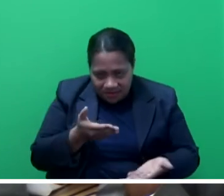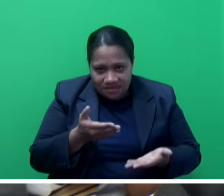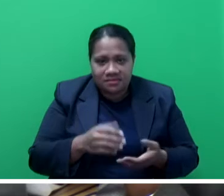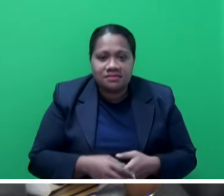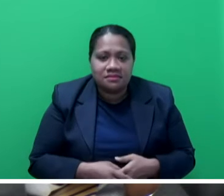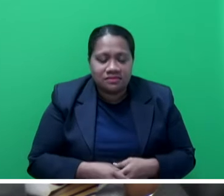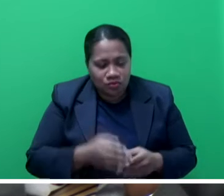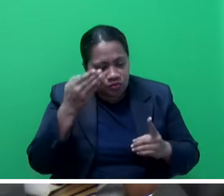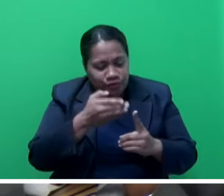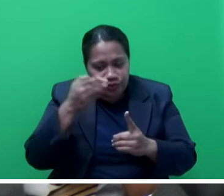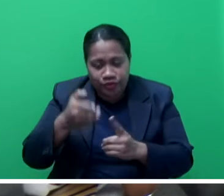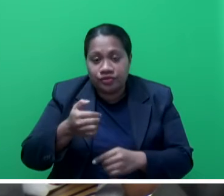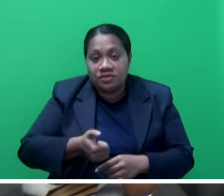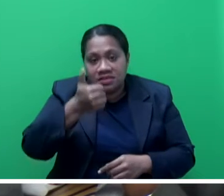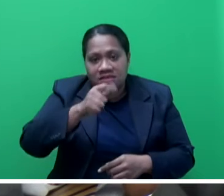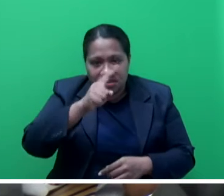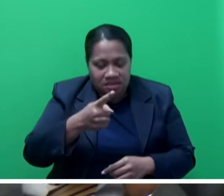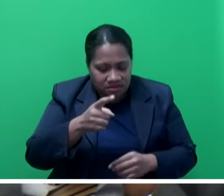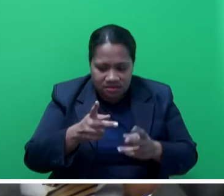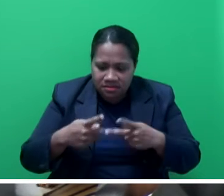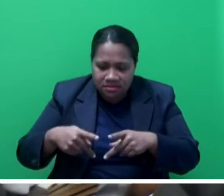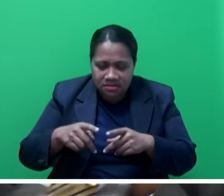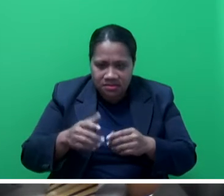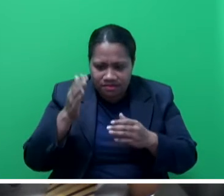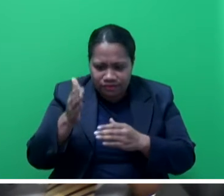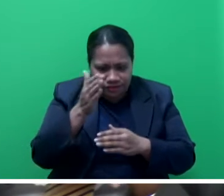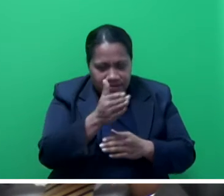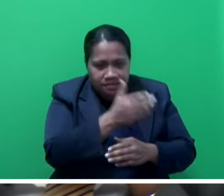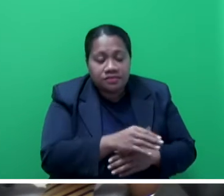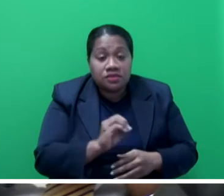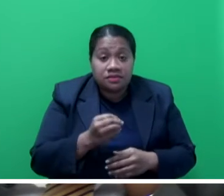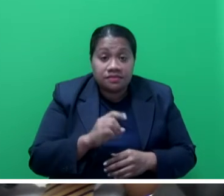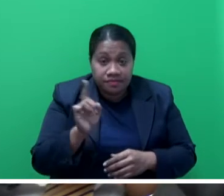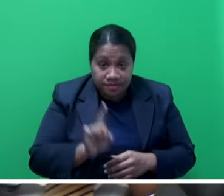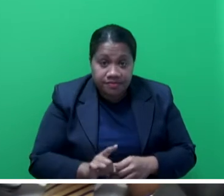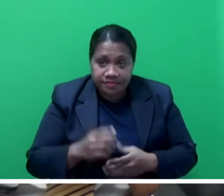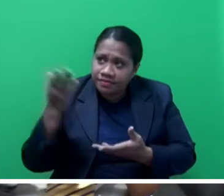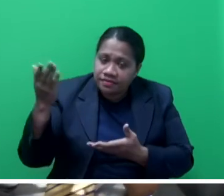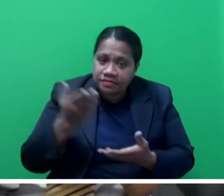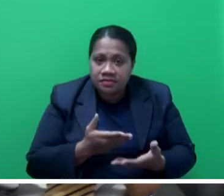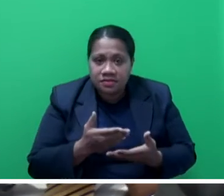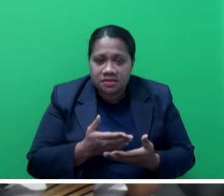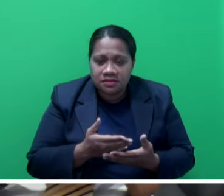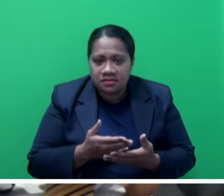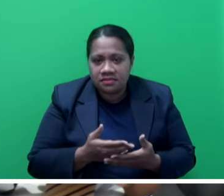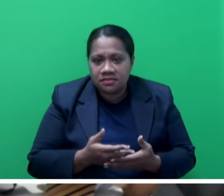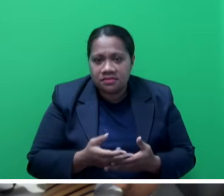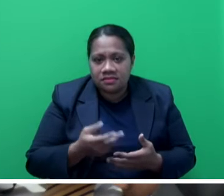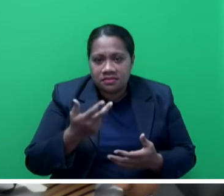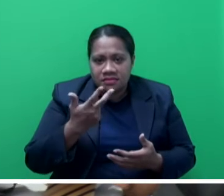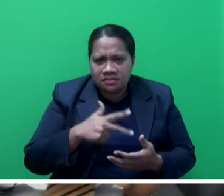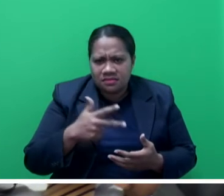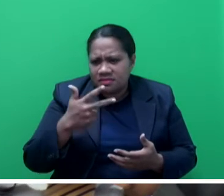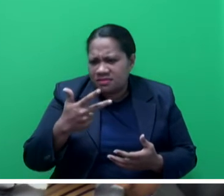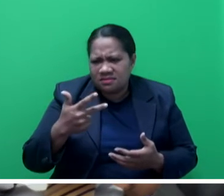6,000 individuals. The months of April to May will see the additional 88,800 doses arriving. Thus, before June, we